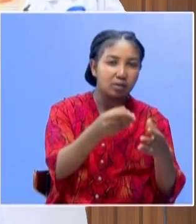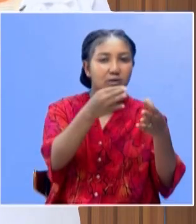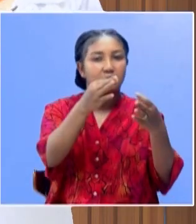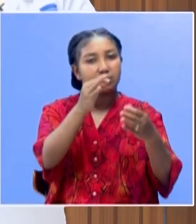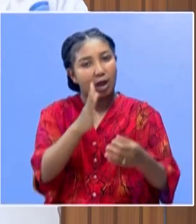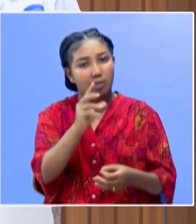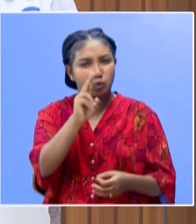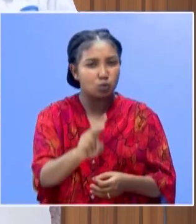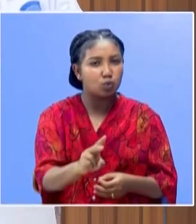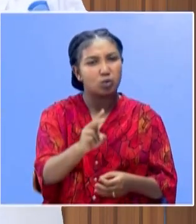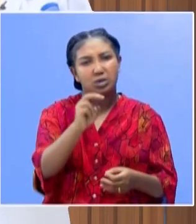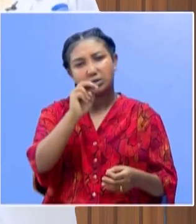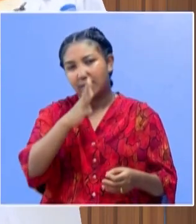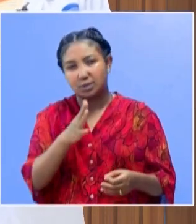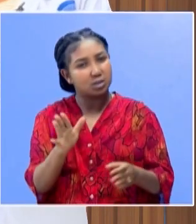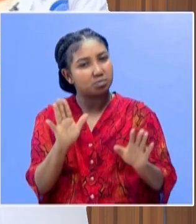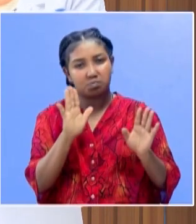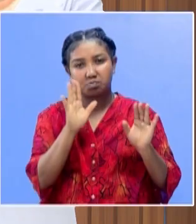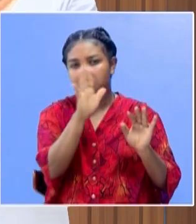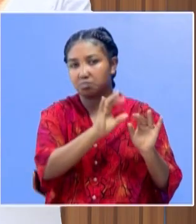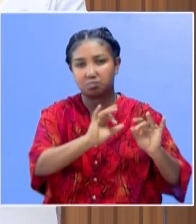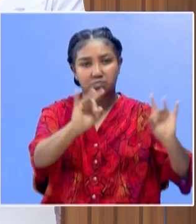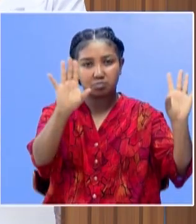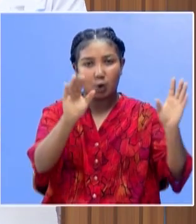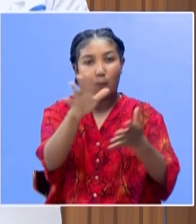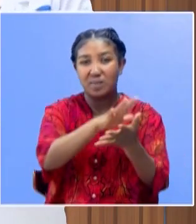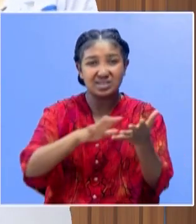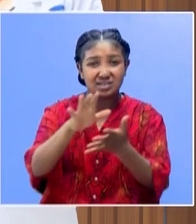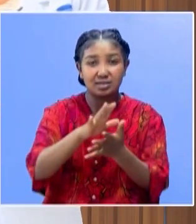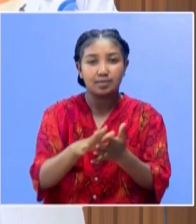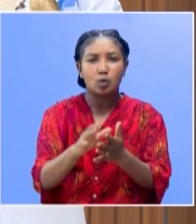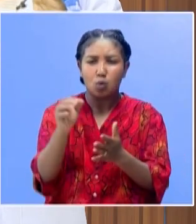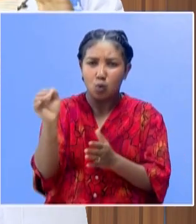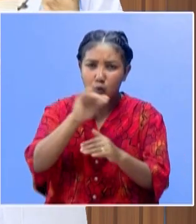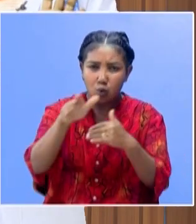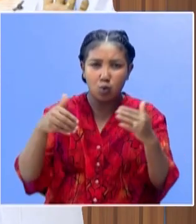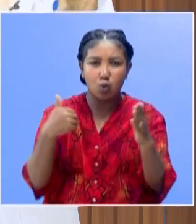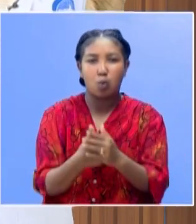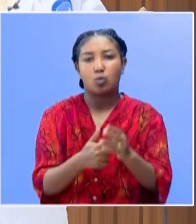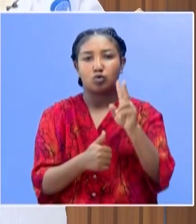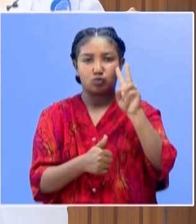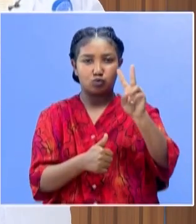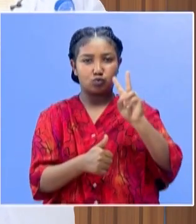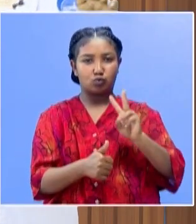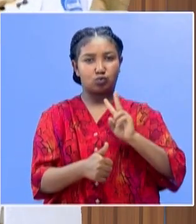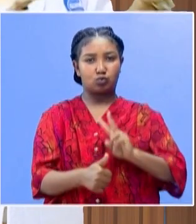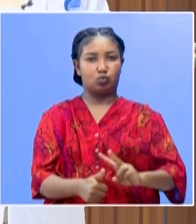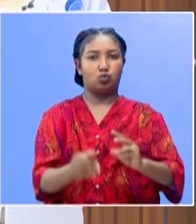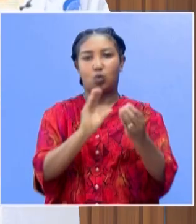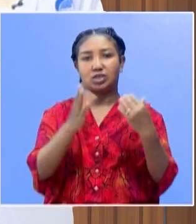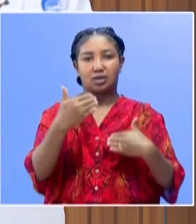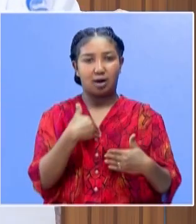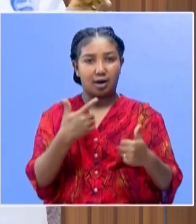type 2 or type 3, it doesn't matter, or the mixed conditional, never mind. But if you say conditional, there is a